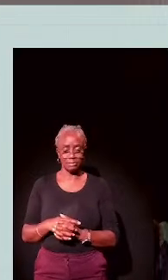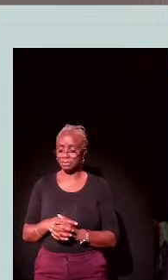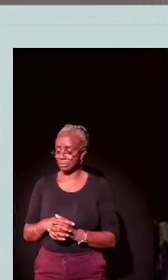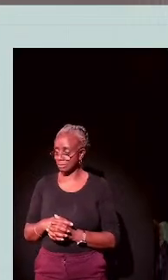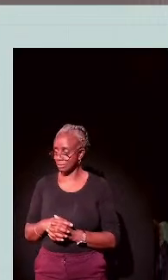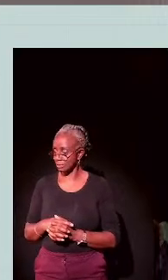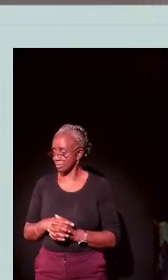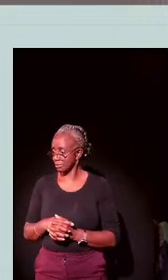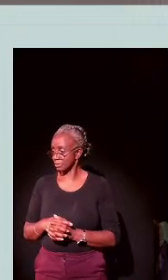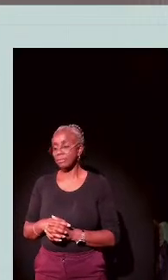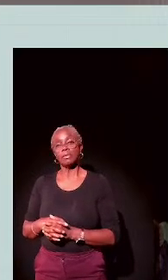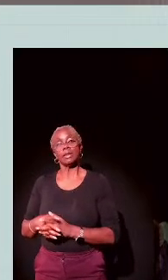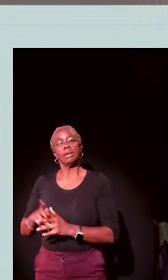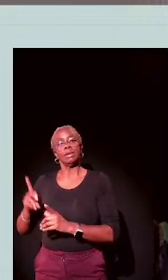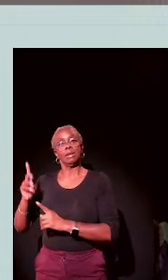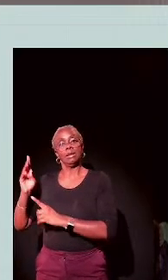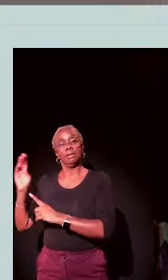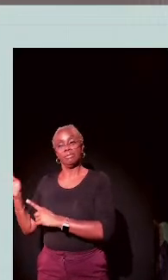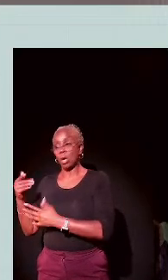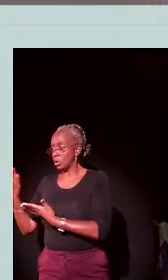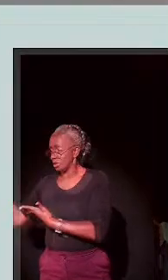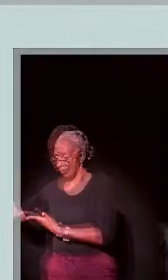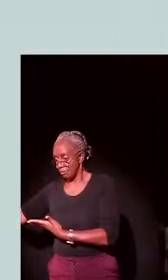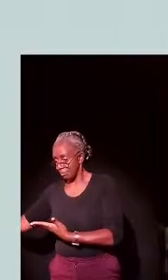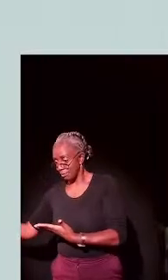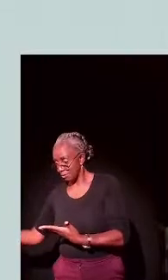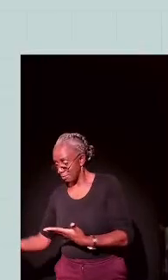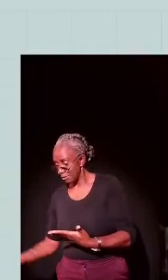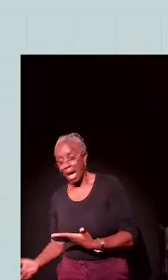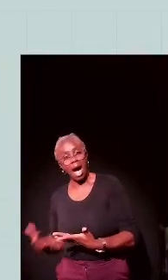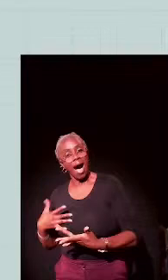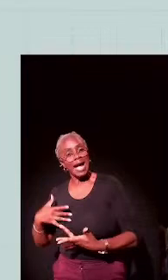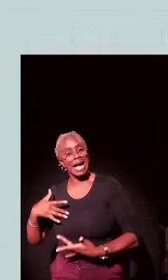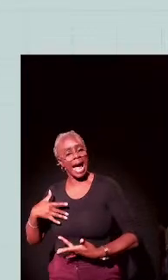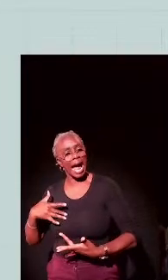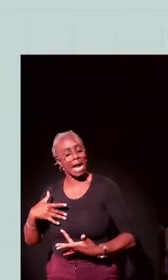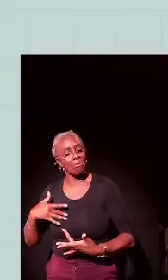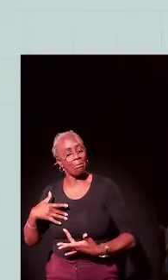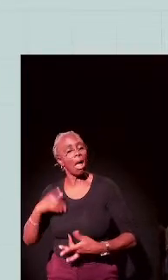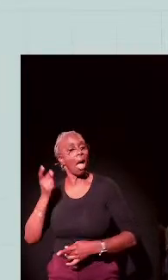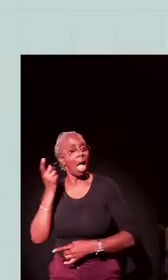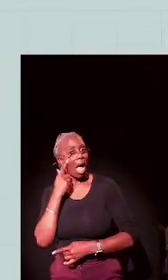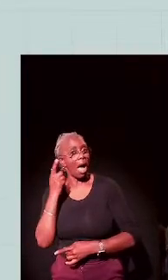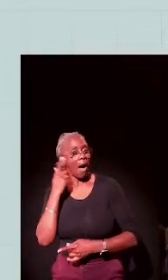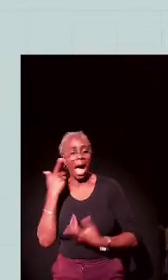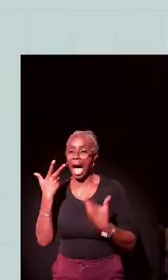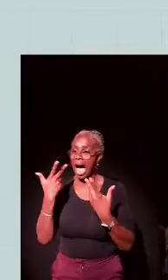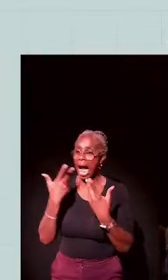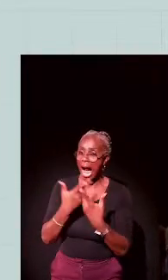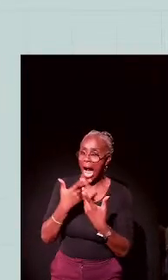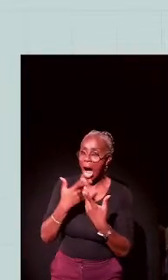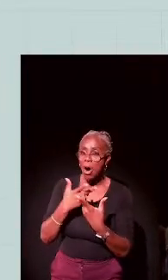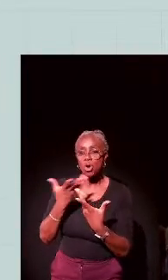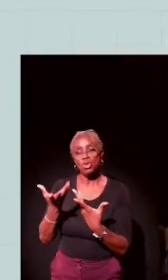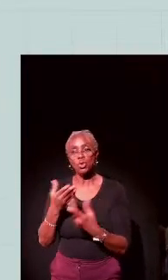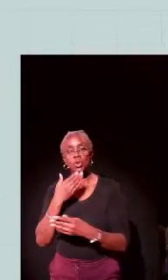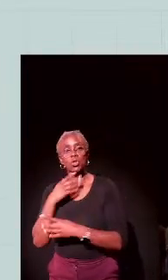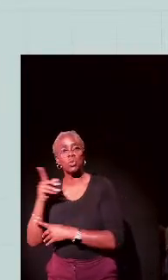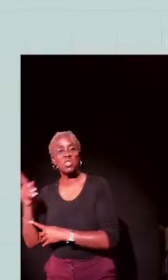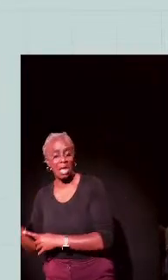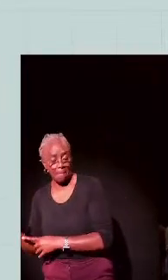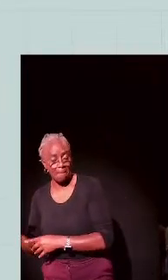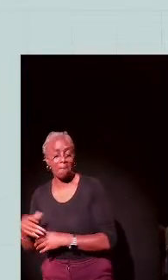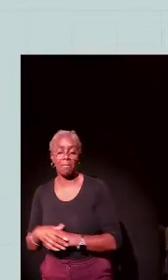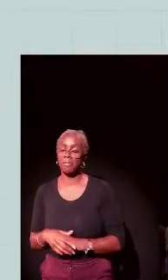So with these things kind of laid out, I kind of started experimenting with what ways could someone actually play a game if it wasn't a physical